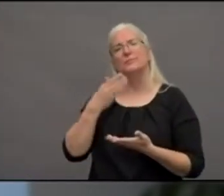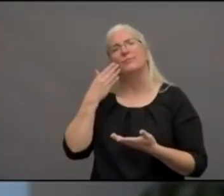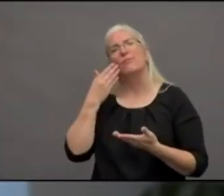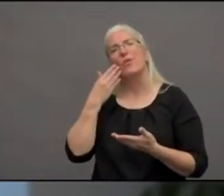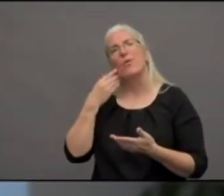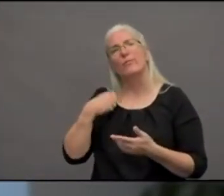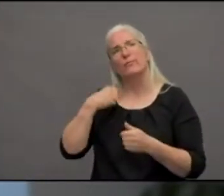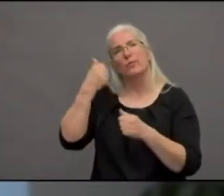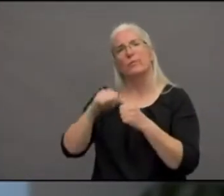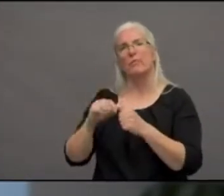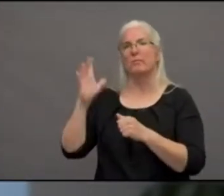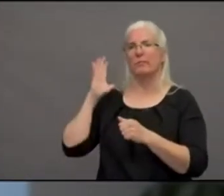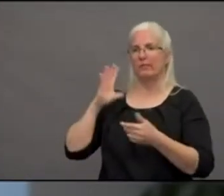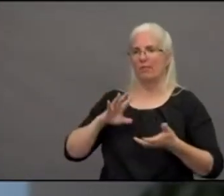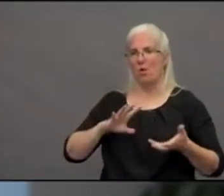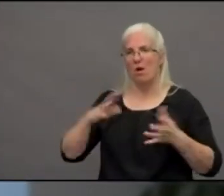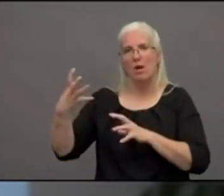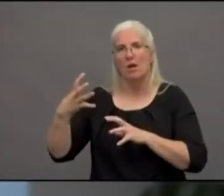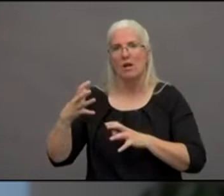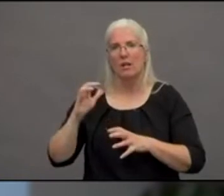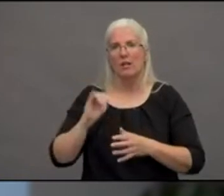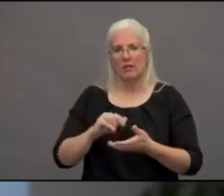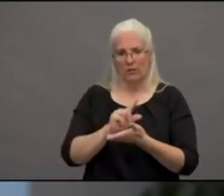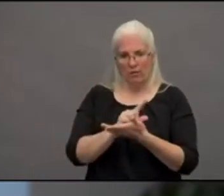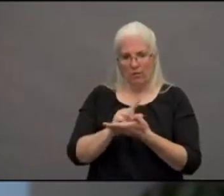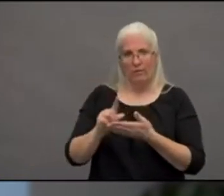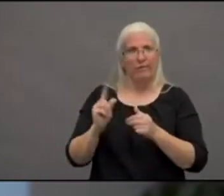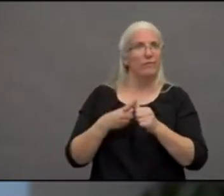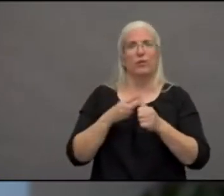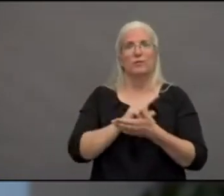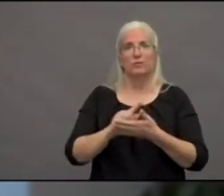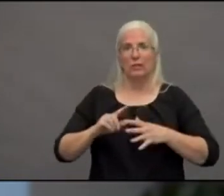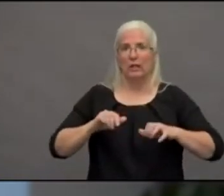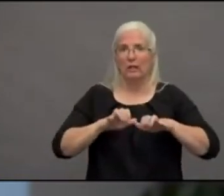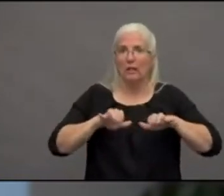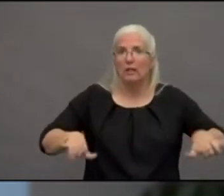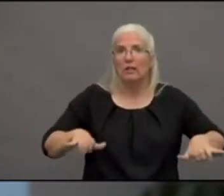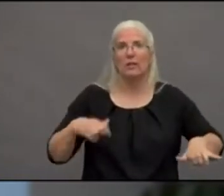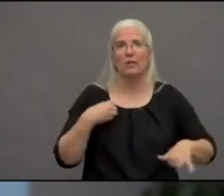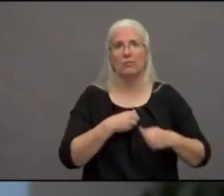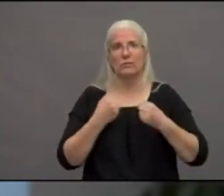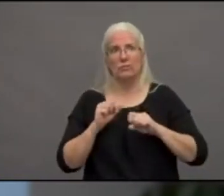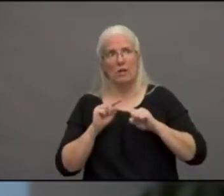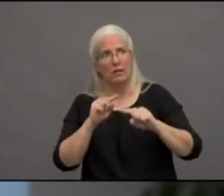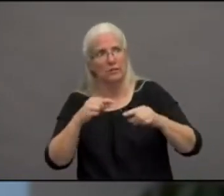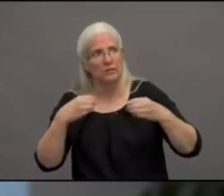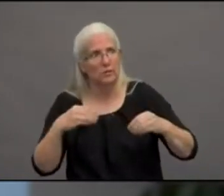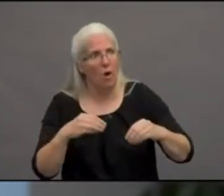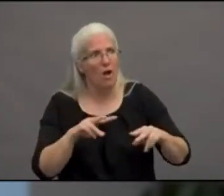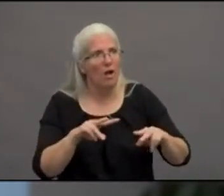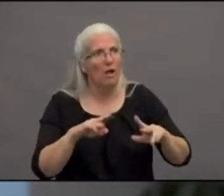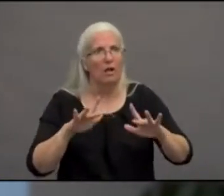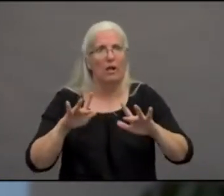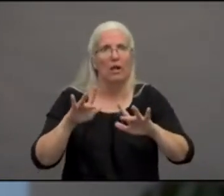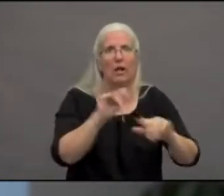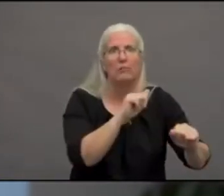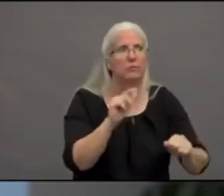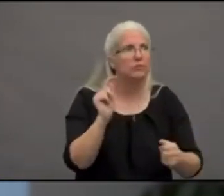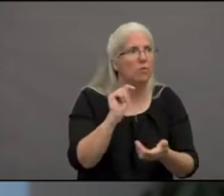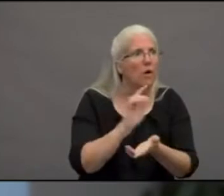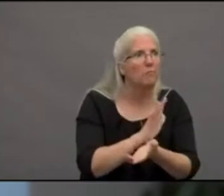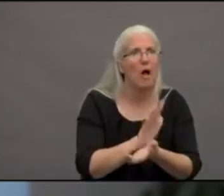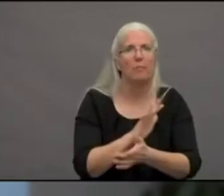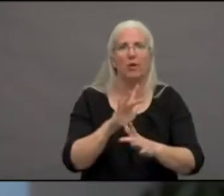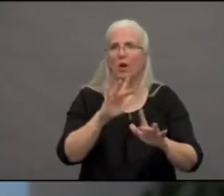the first few weeks of shelter in place, we were going to the stores and we were buying toilet paper and we were buying paper towels and hand sanitizer and